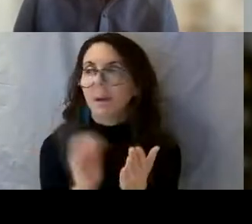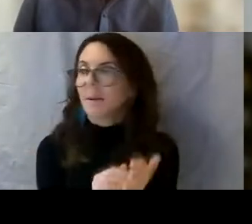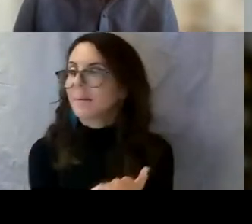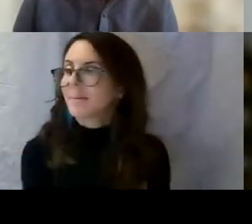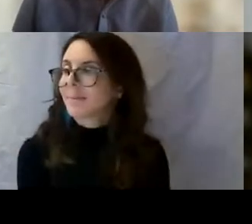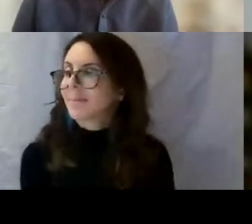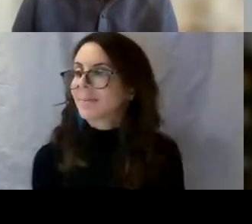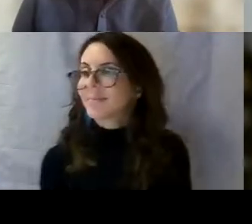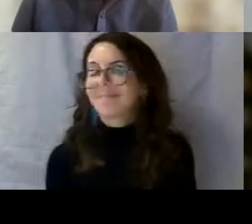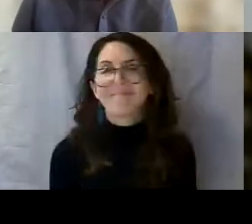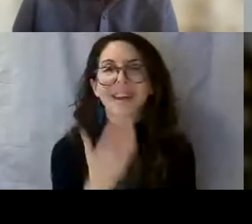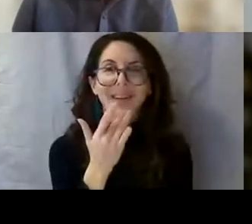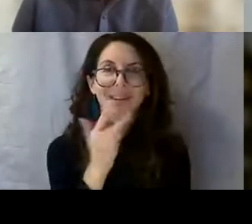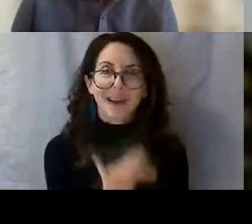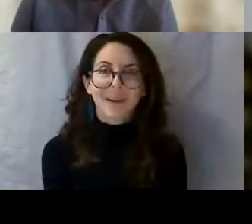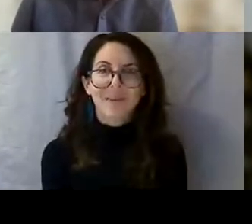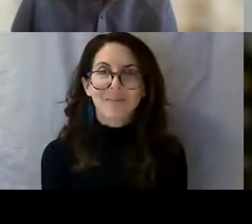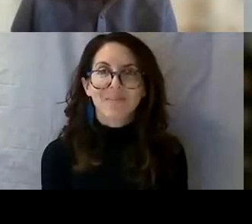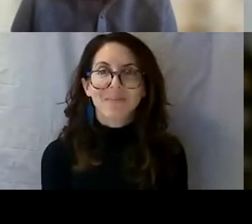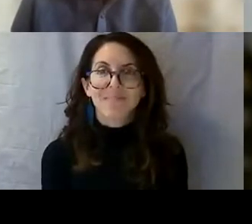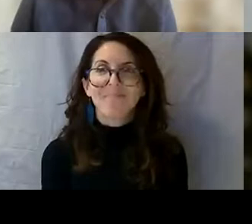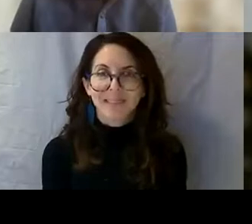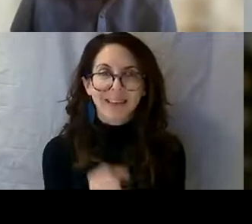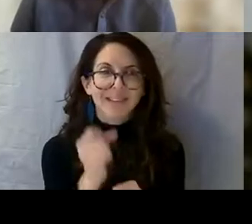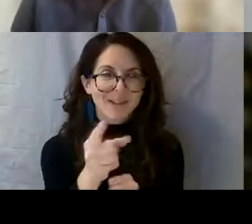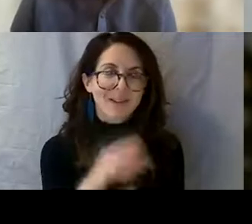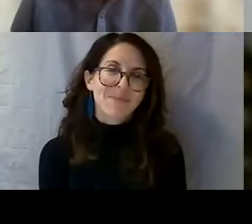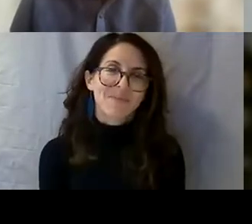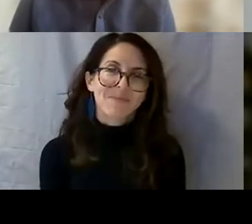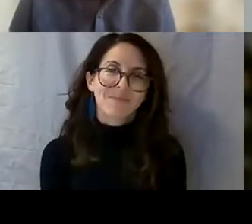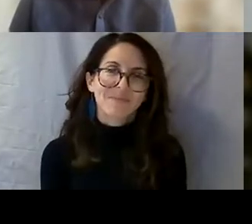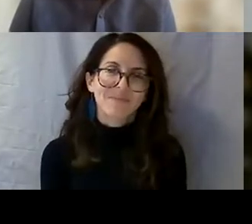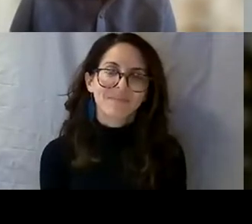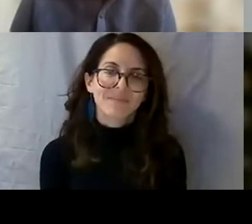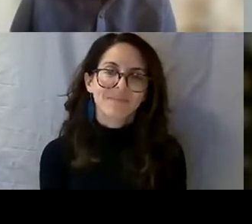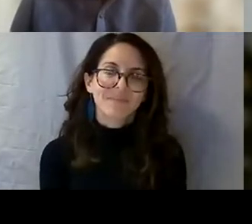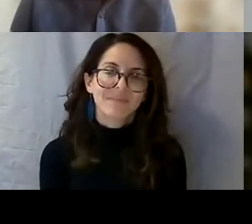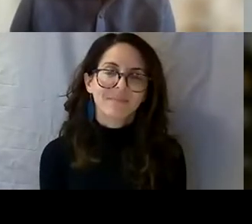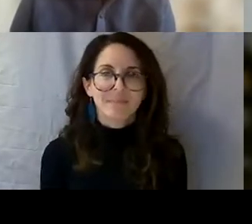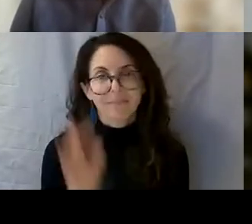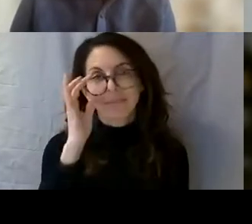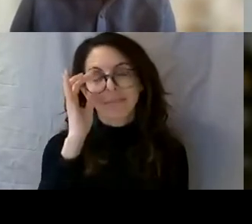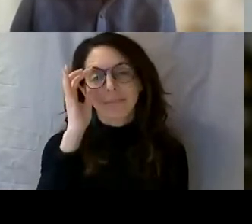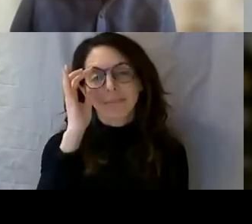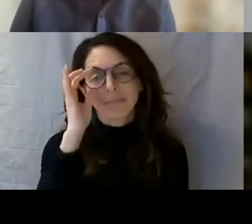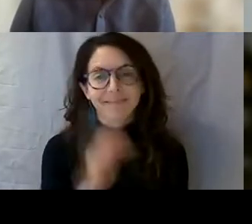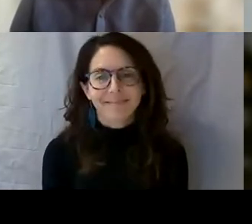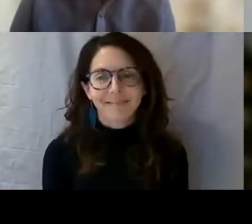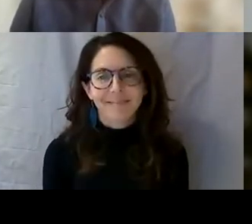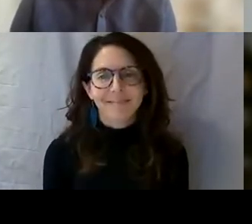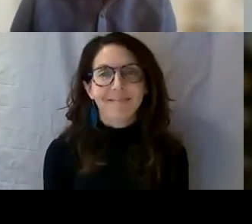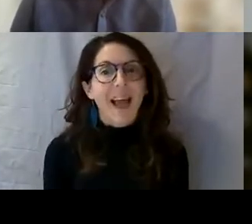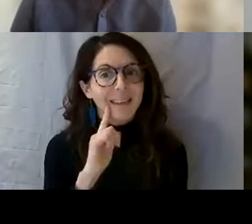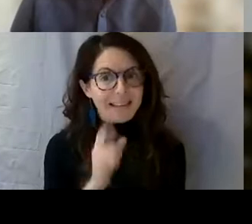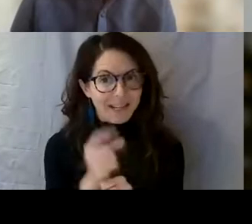Good luck. Good luck in the new year. I think it's good. I think it has the potential to be both